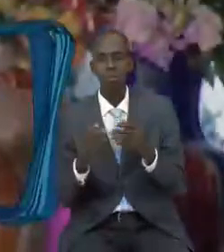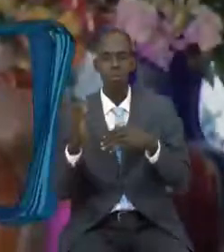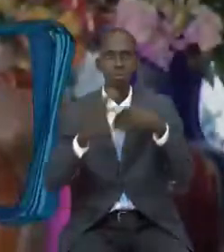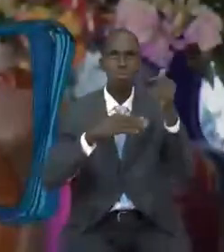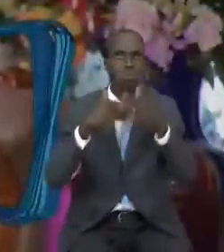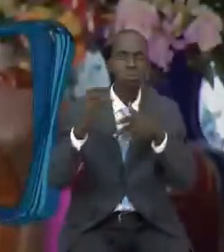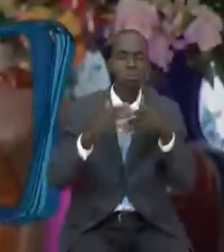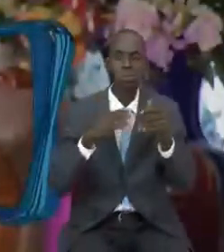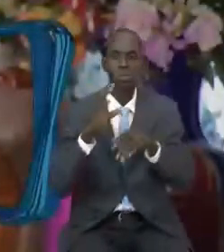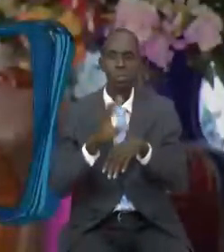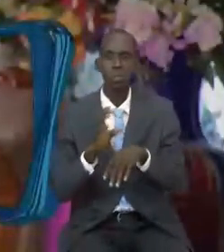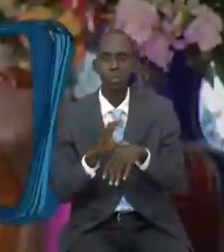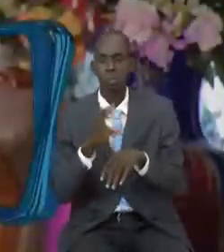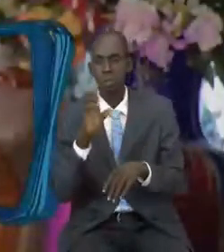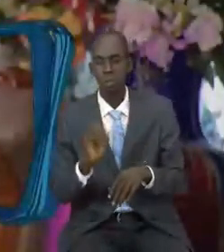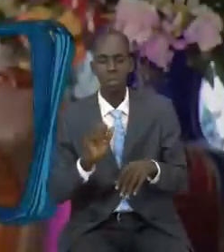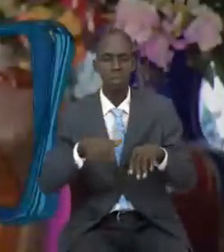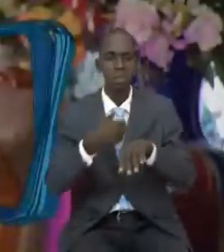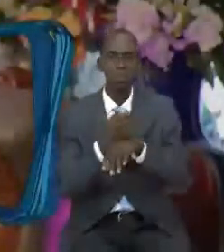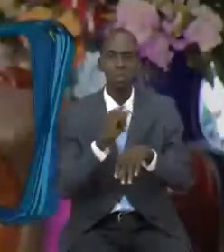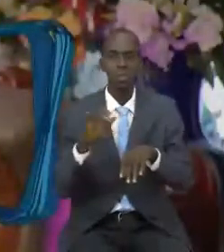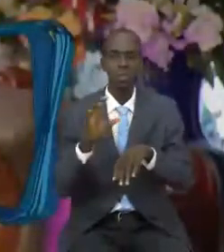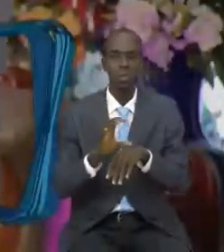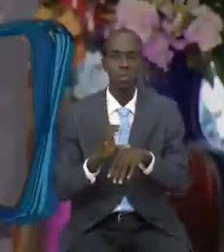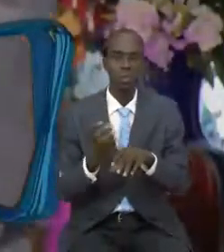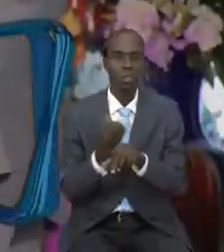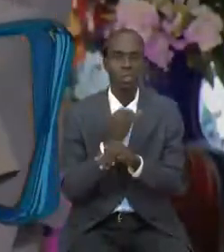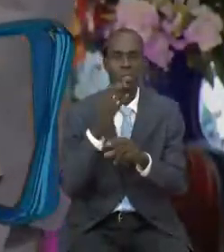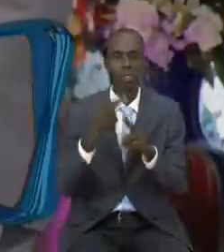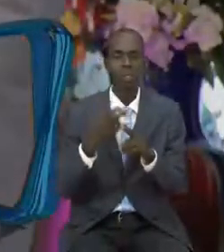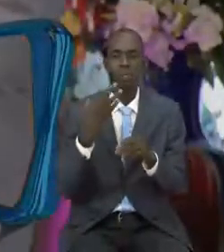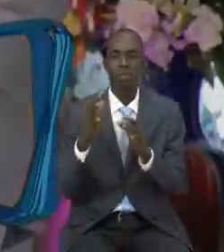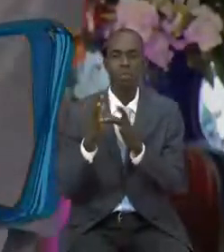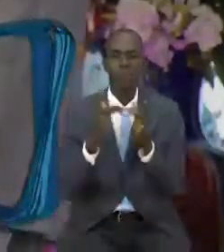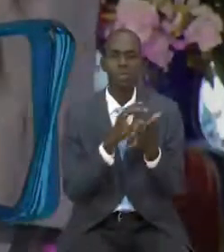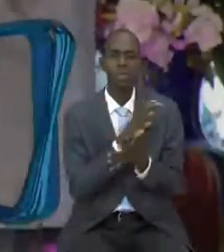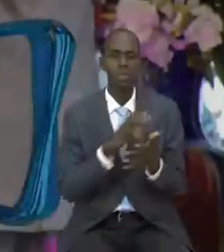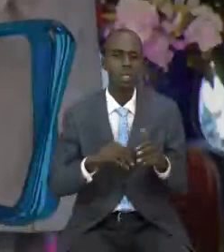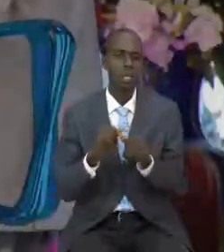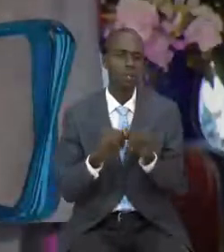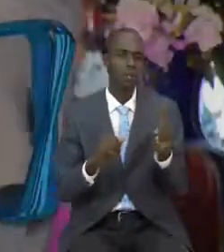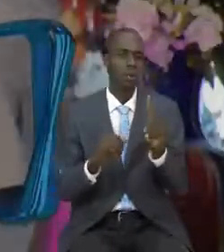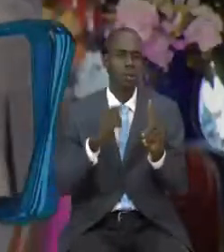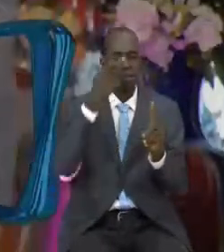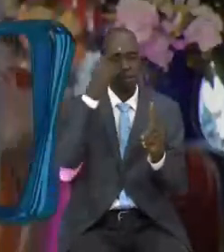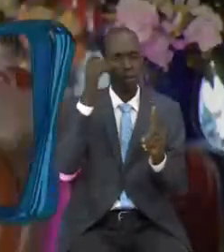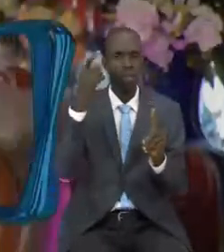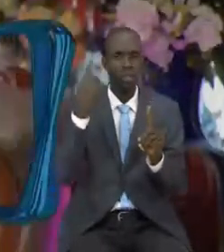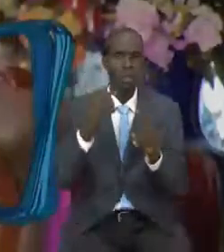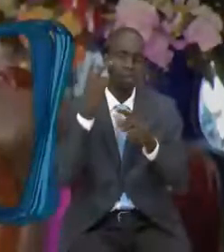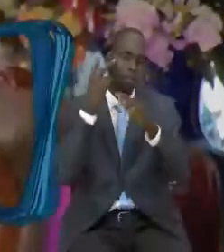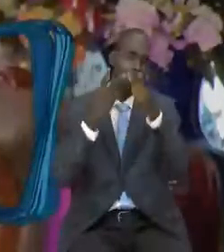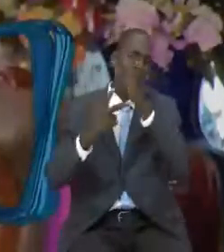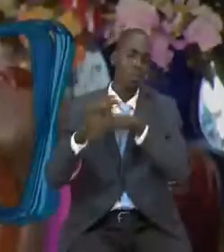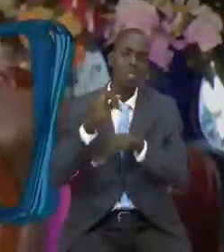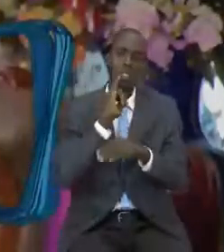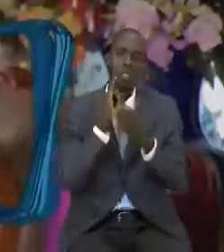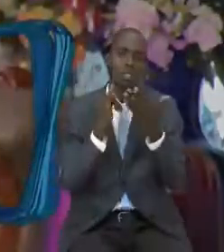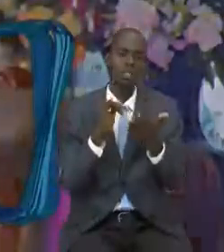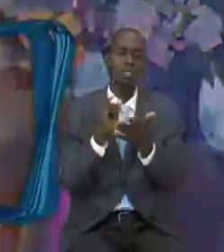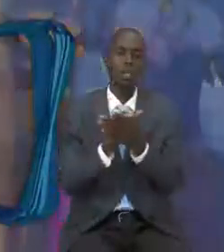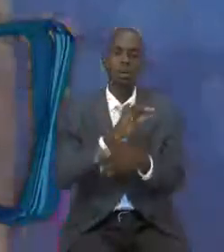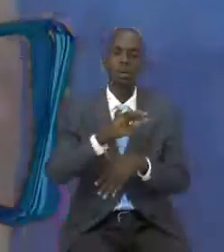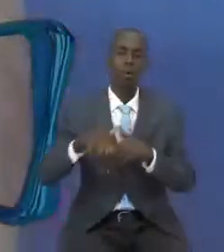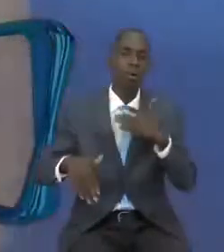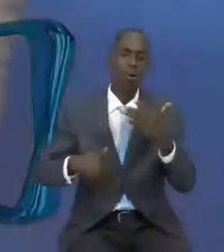we take the name of Jesus Christ everywhere. Because the prophecy is there that all the ends of the world